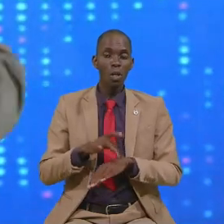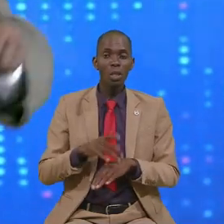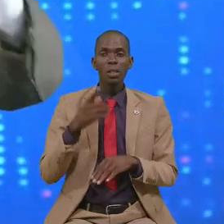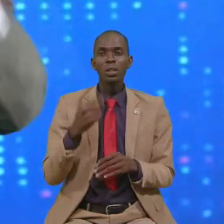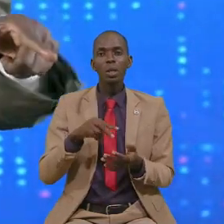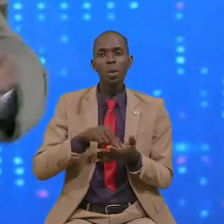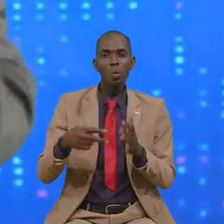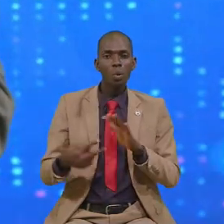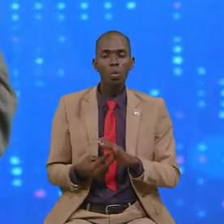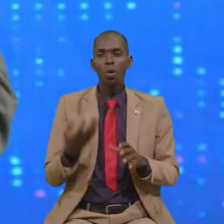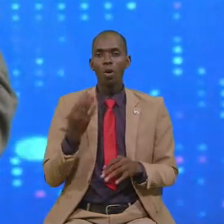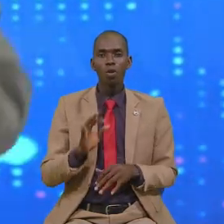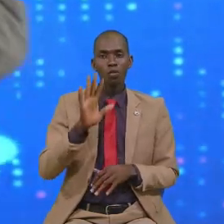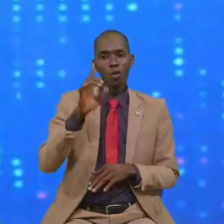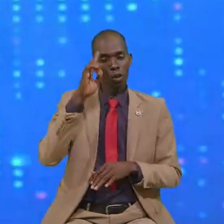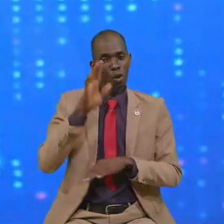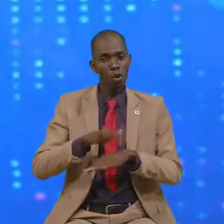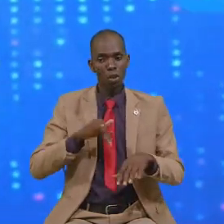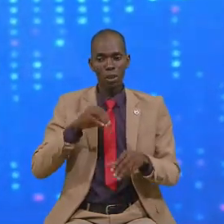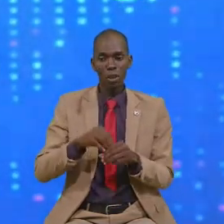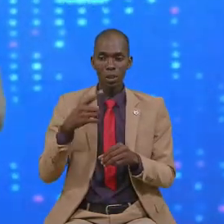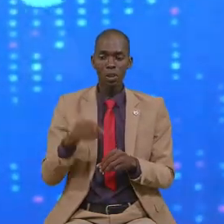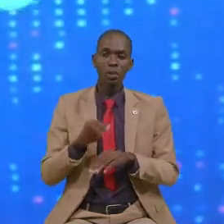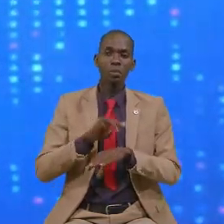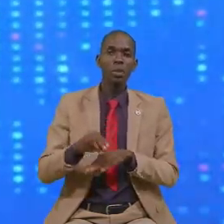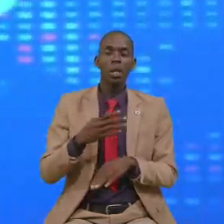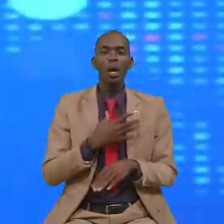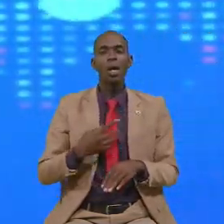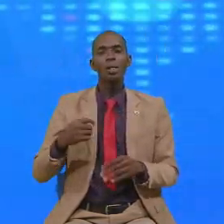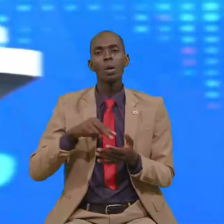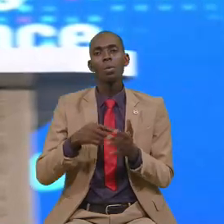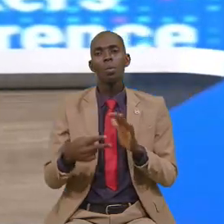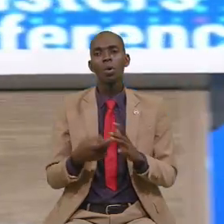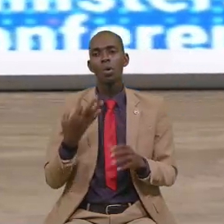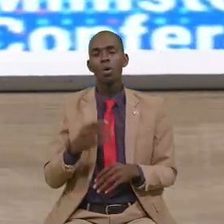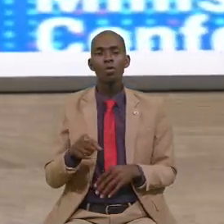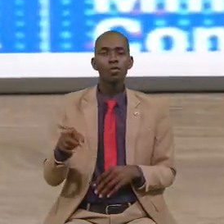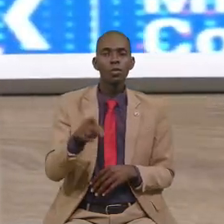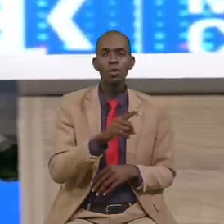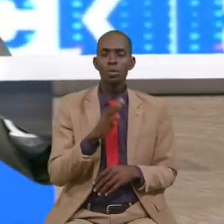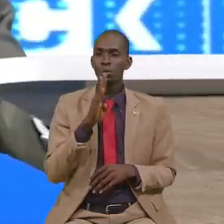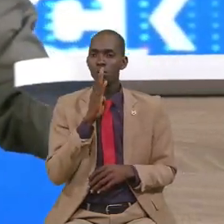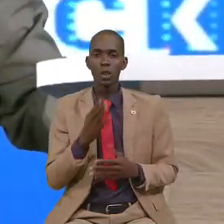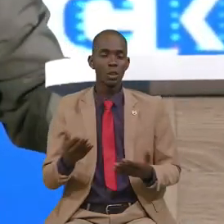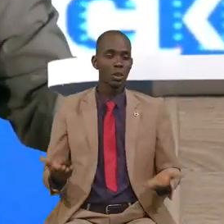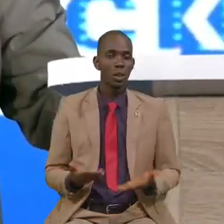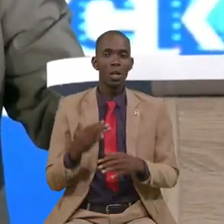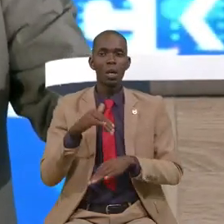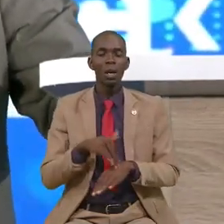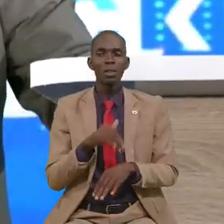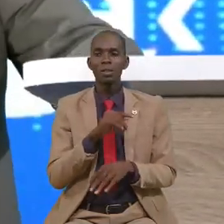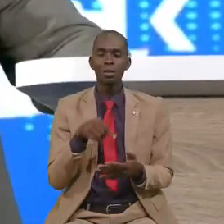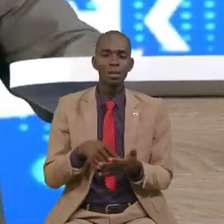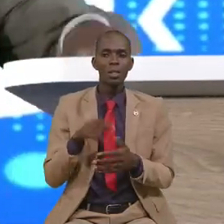of your calling in the ministry, and the purpose of you being here at such a time